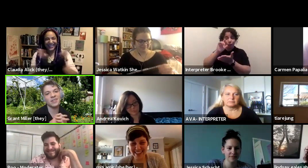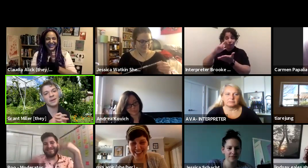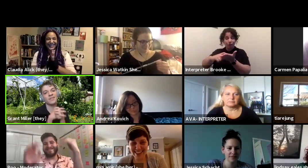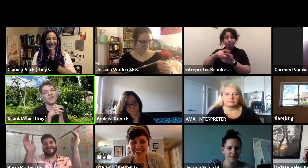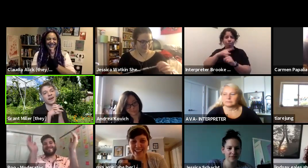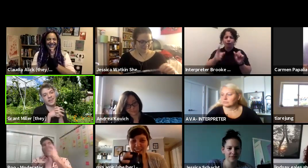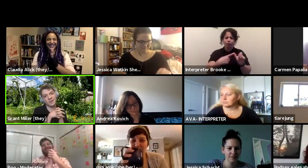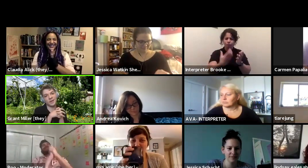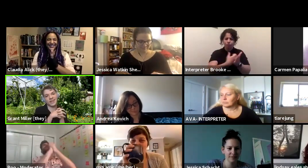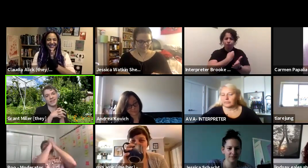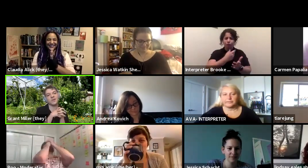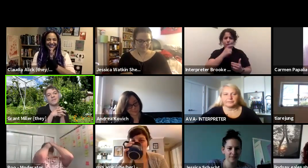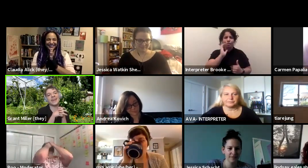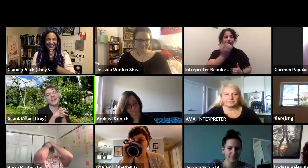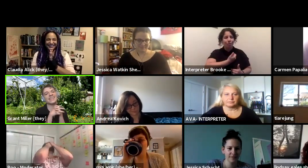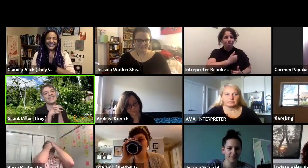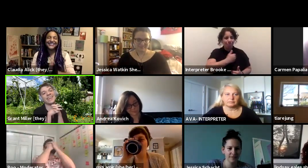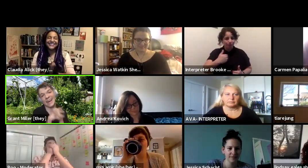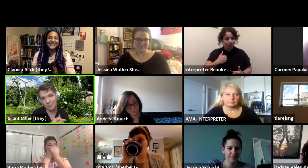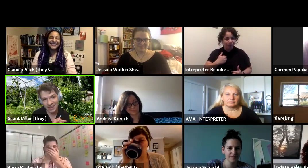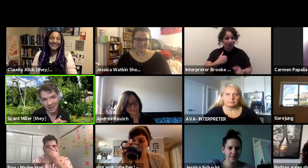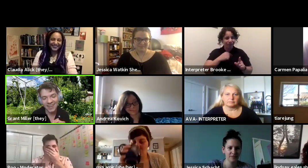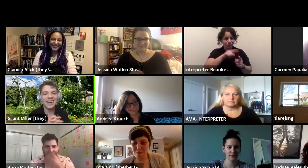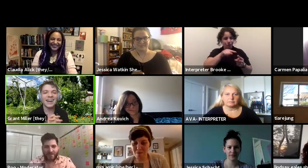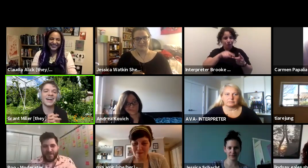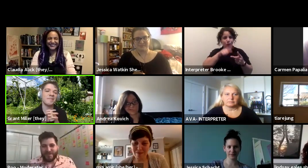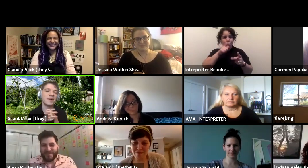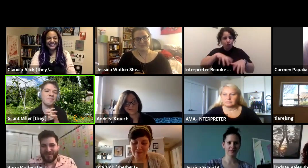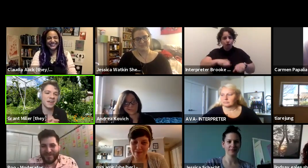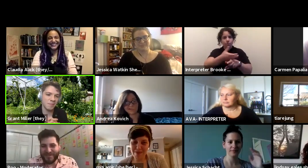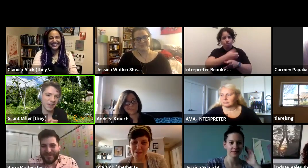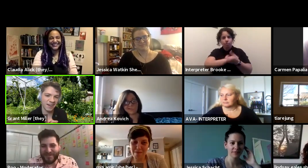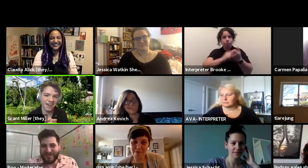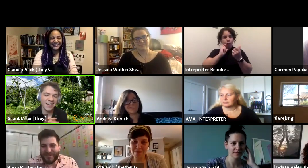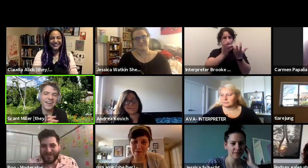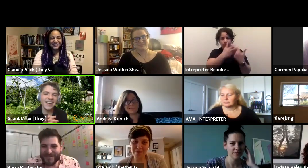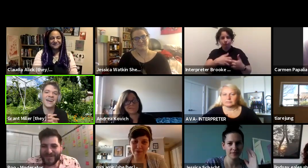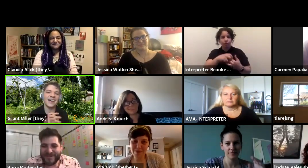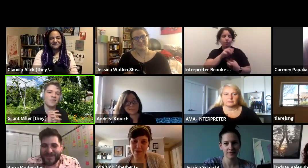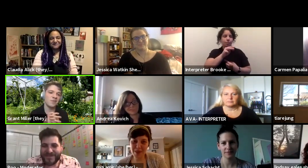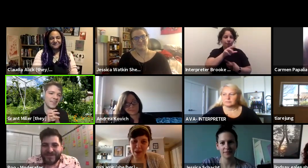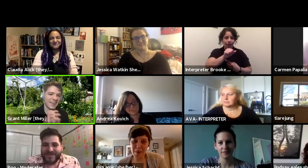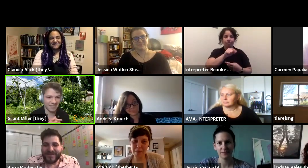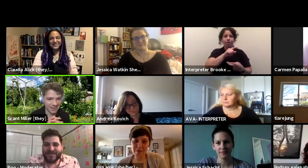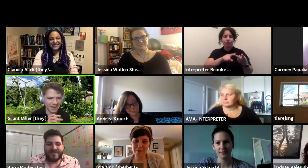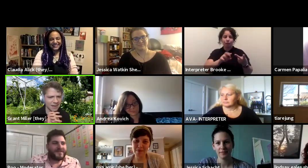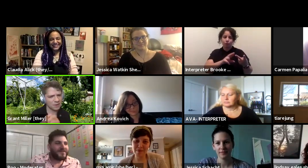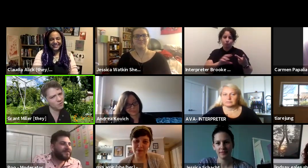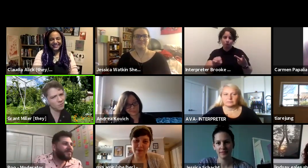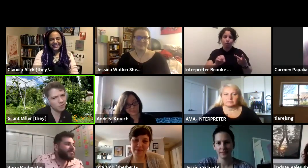acknowledge the members of our community who are making this happen. Mia Emir, and Rude